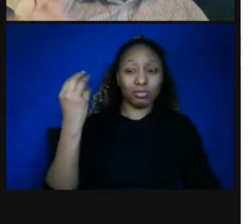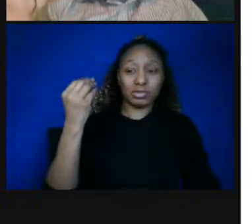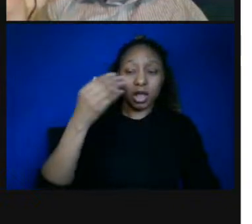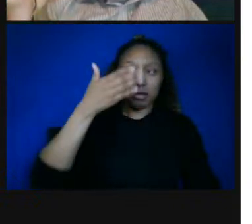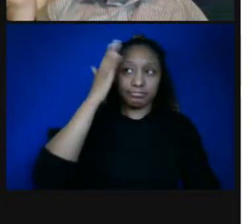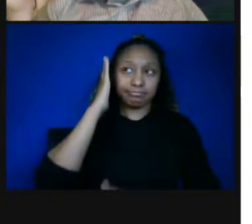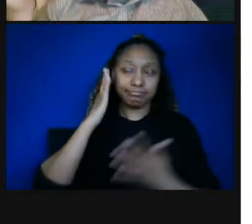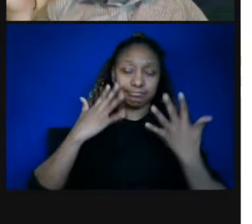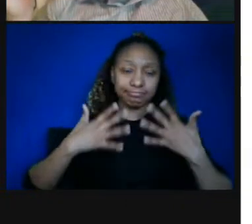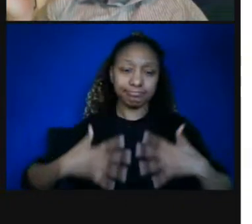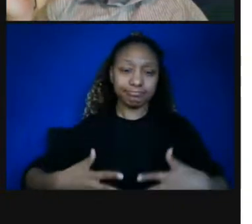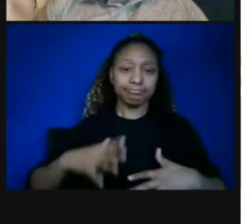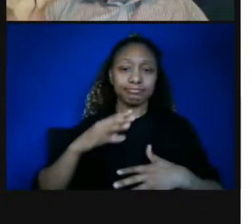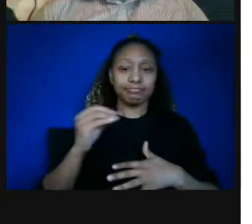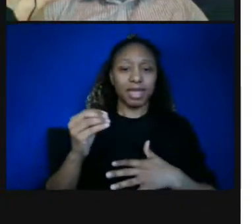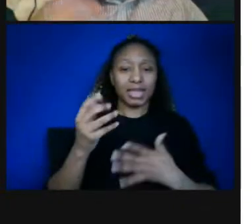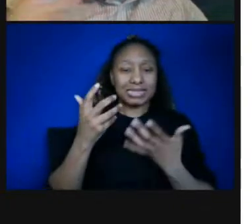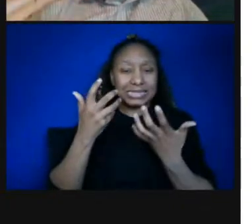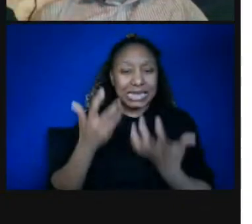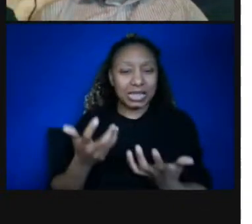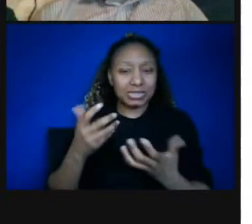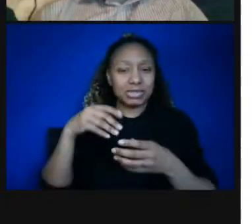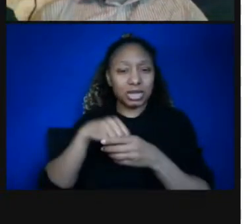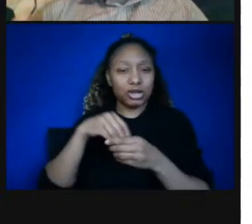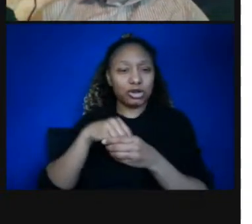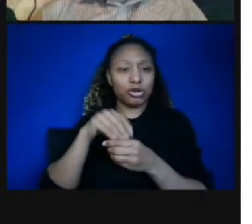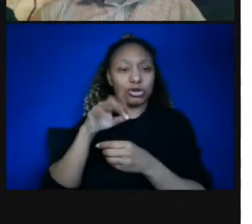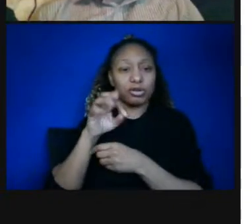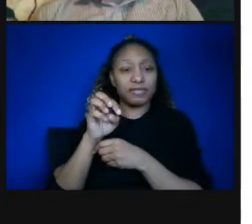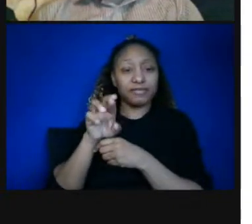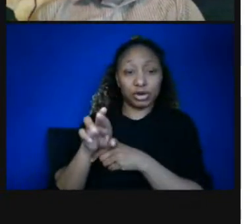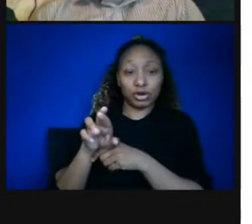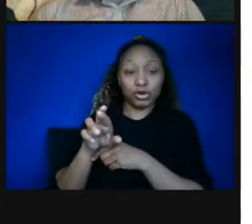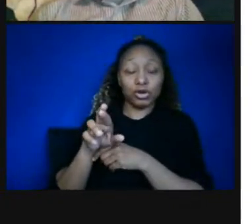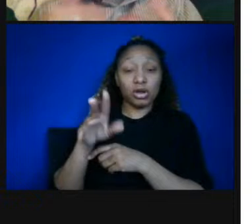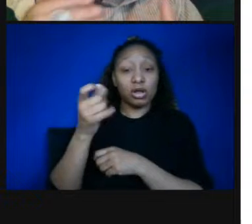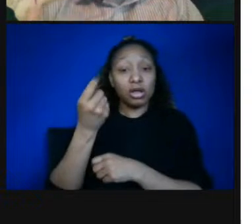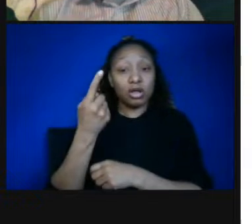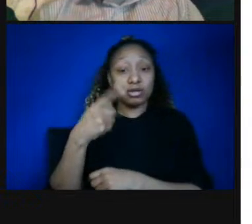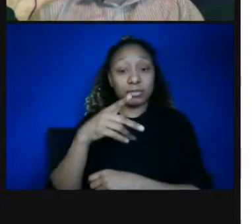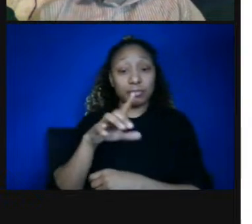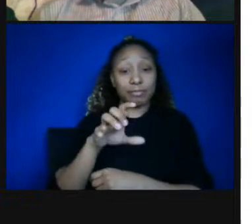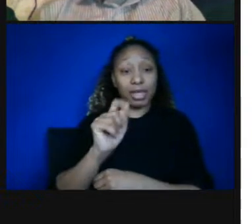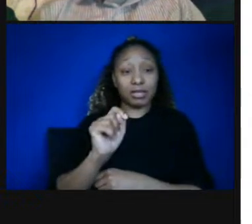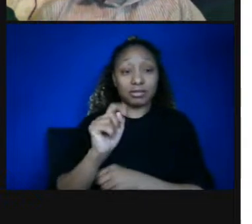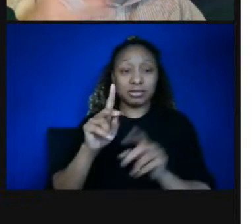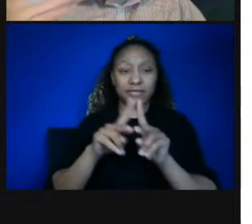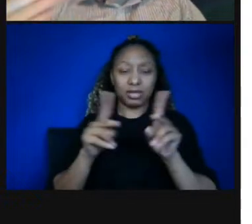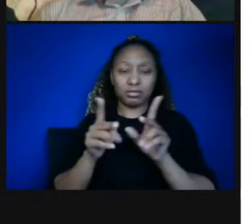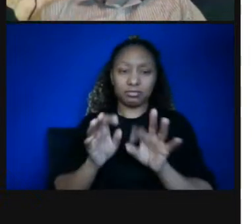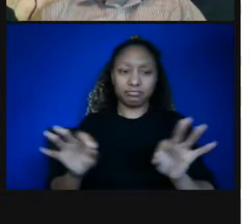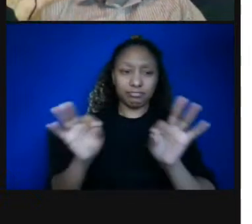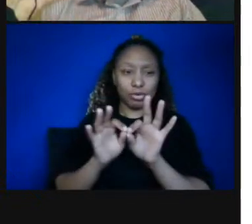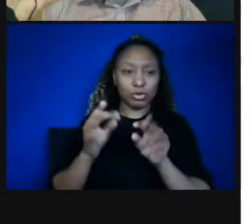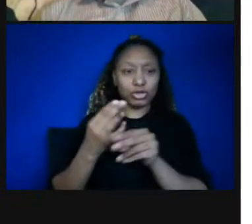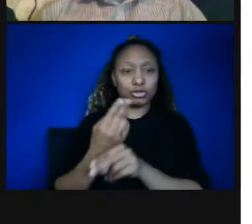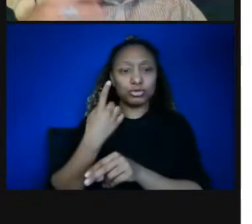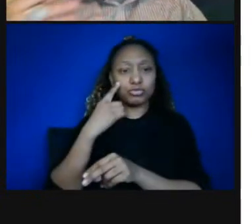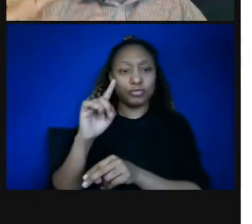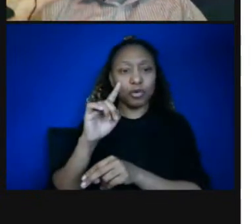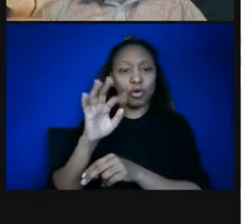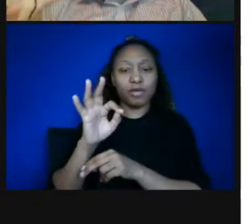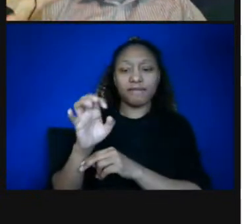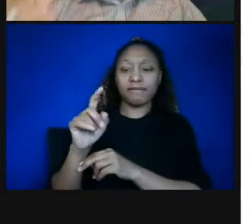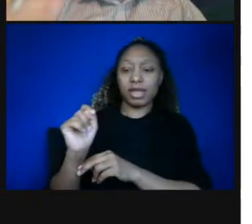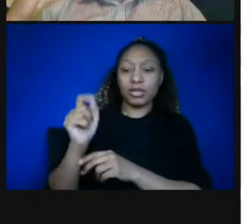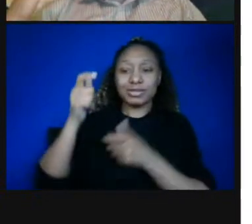and they have this dense inner fur, which historically these pelts were very desirable because they would be used to make felts, to make fur felt hats, which